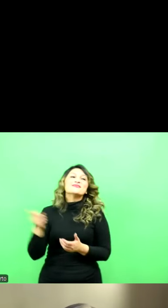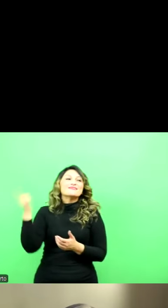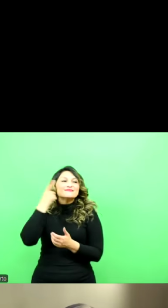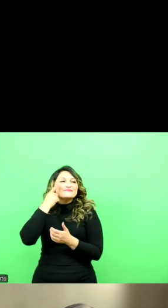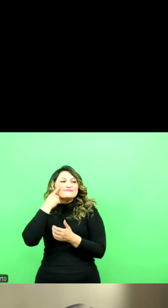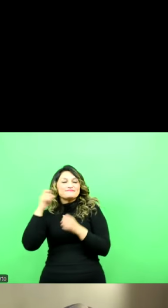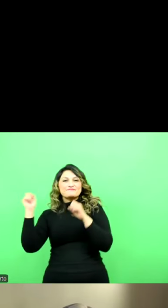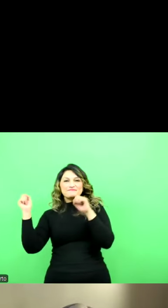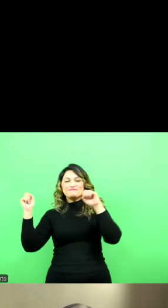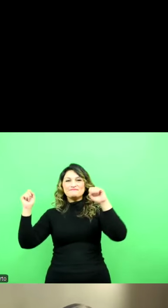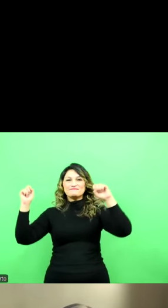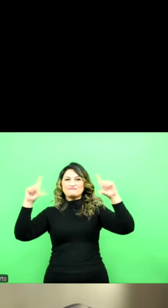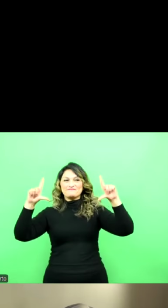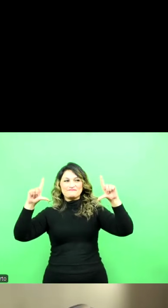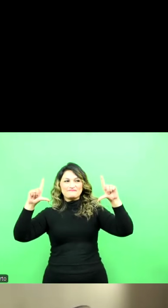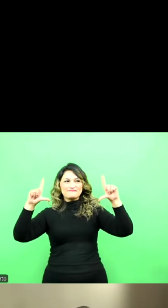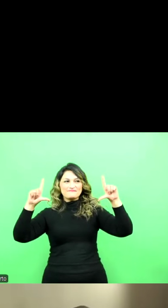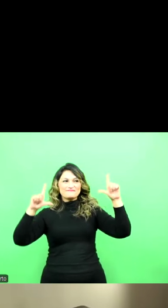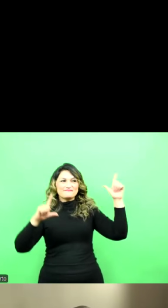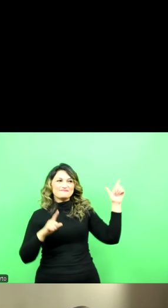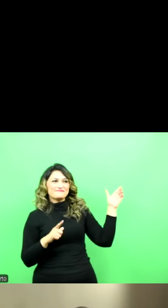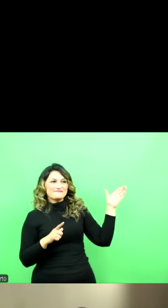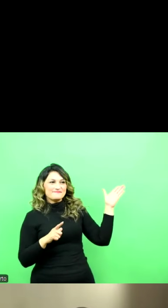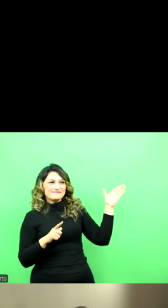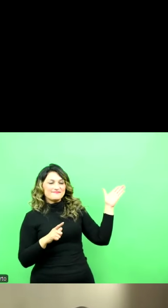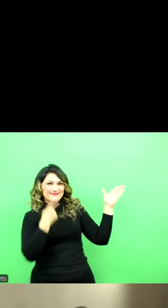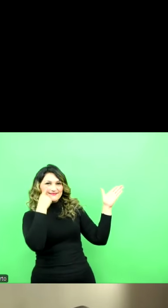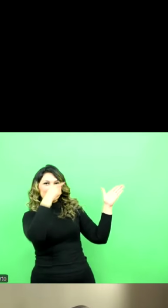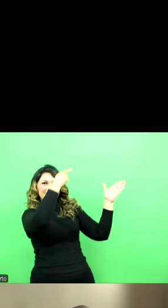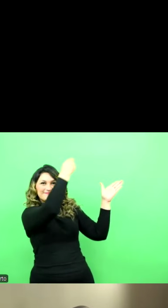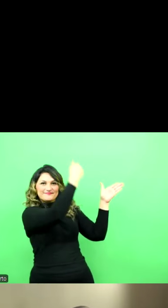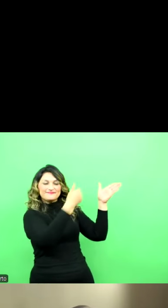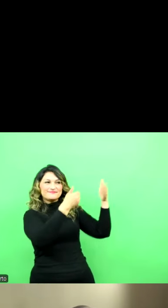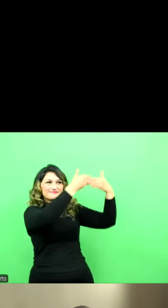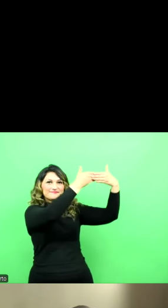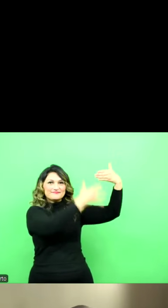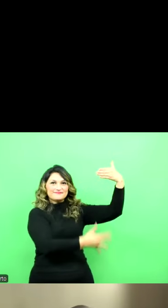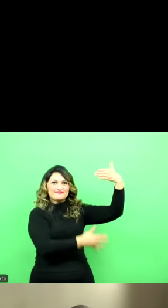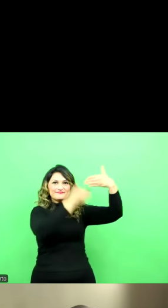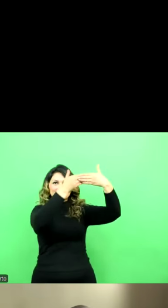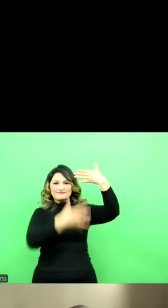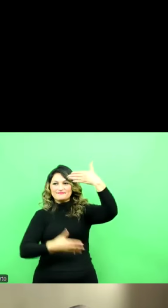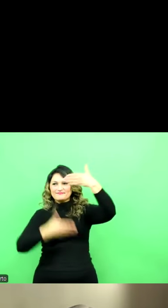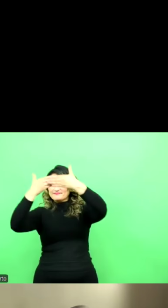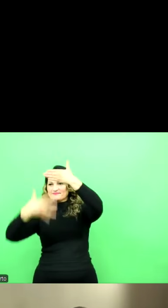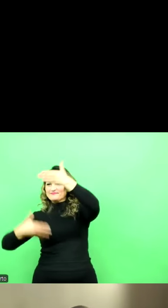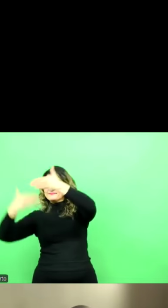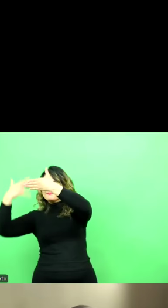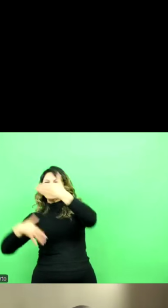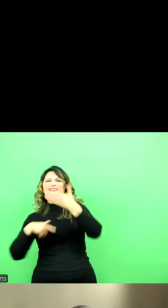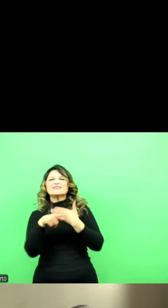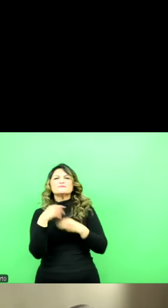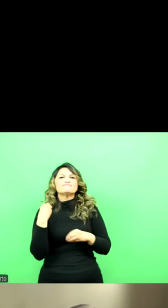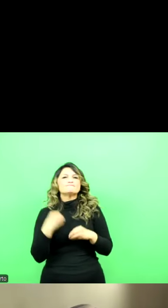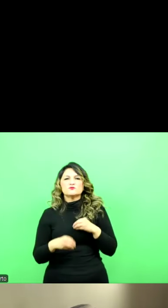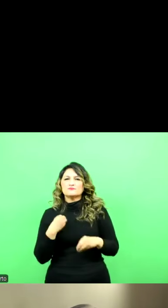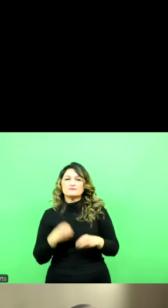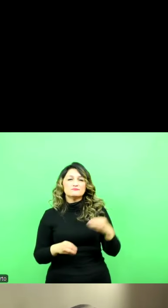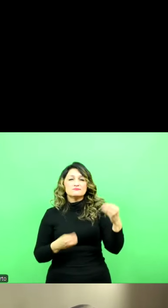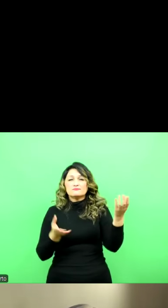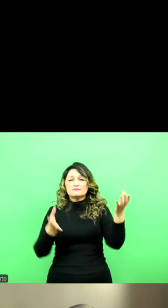is that these challenges are not limited to older persons. All of us at some point in